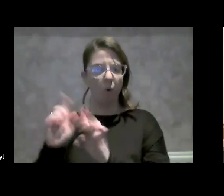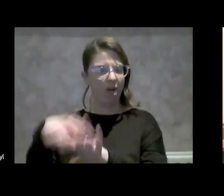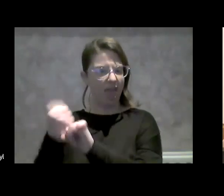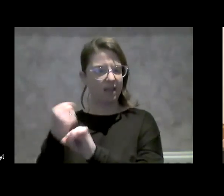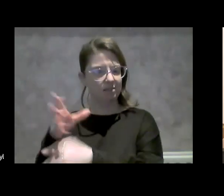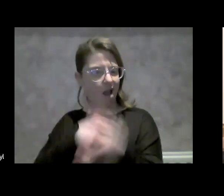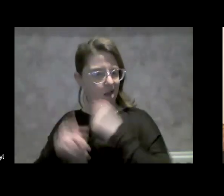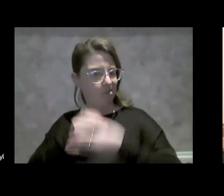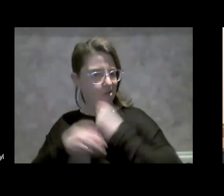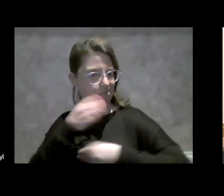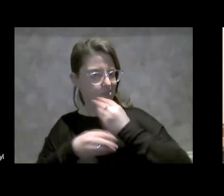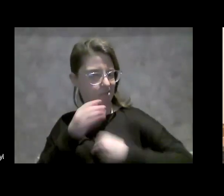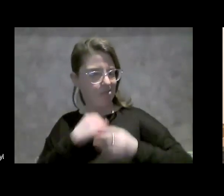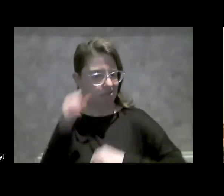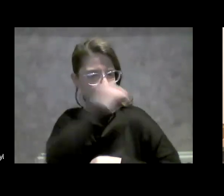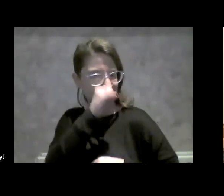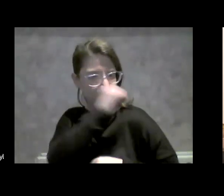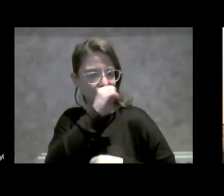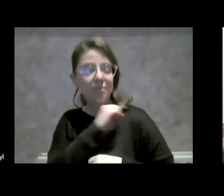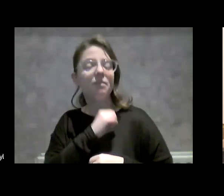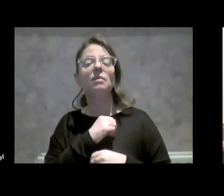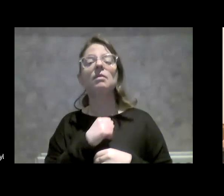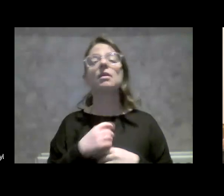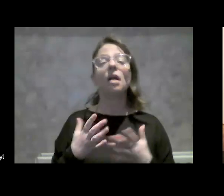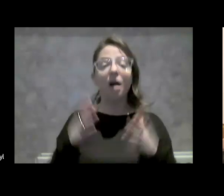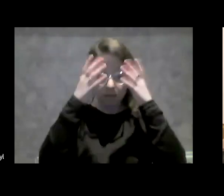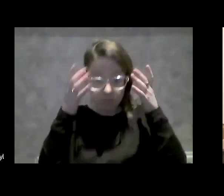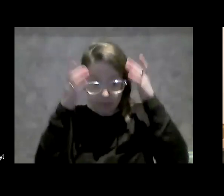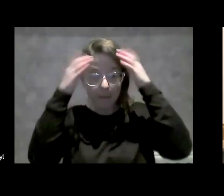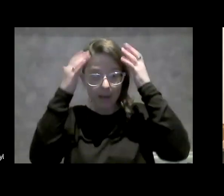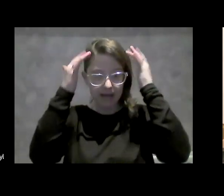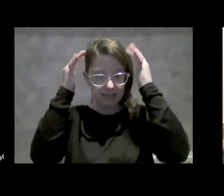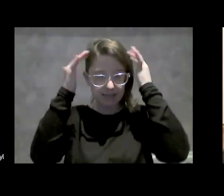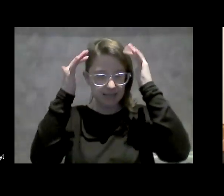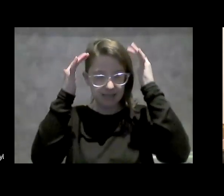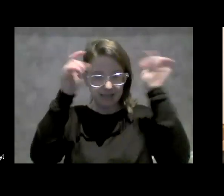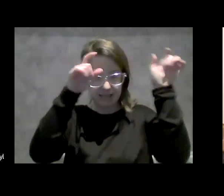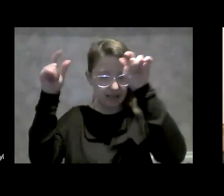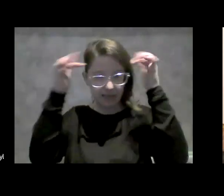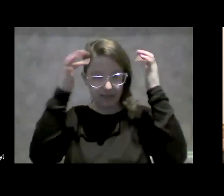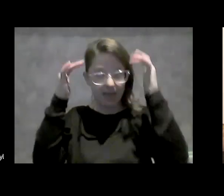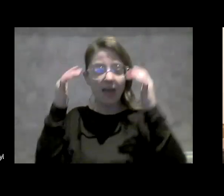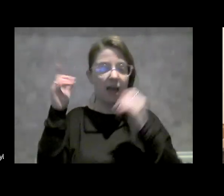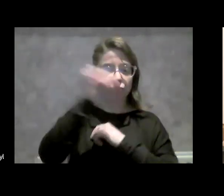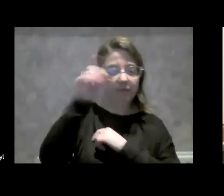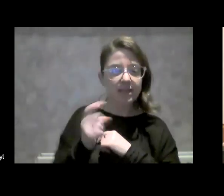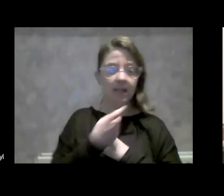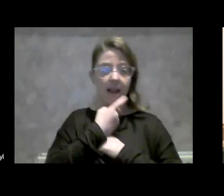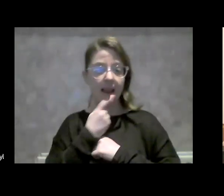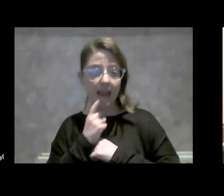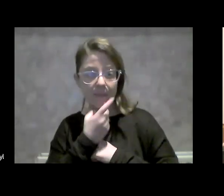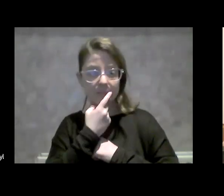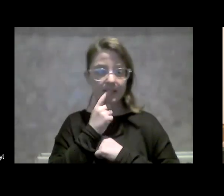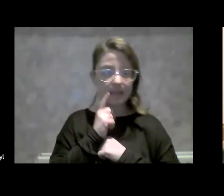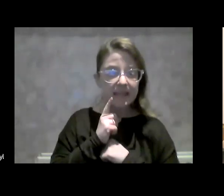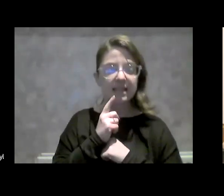She plays tricks in my mind, leaves pink bunting up in places for me to find, graffitis and lipsticks, steals pubic